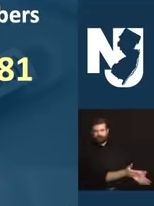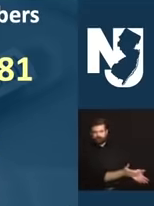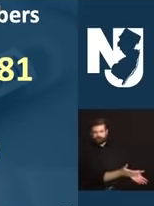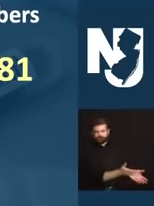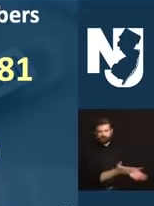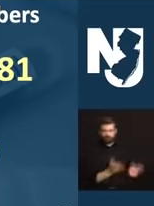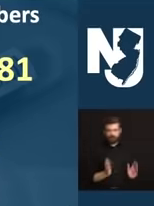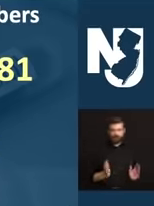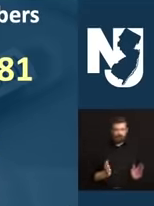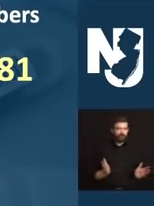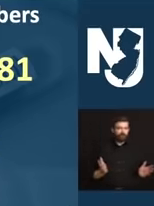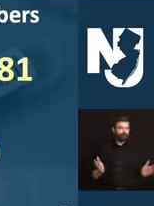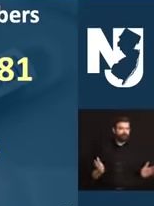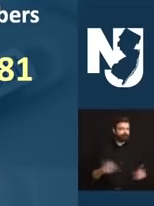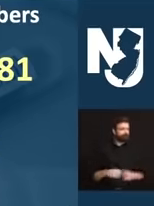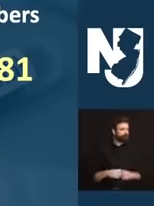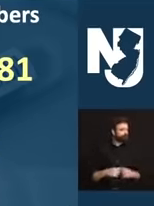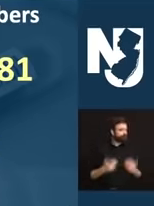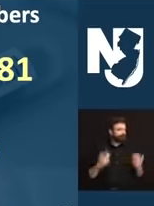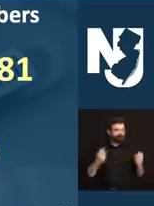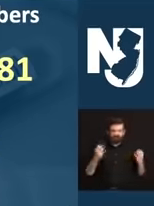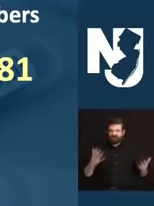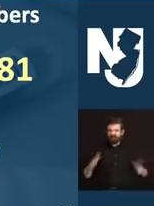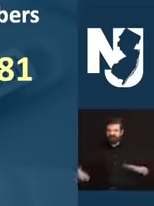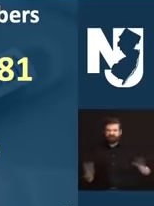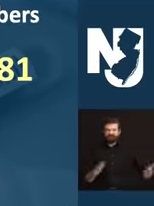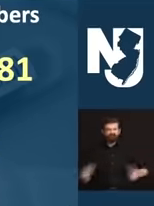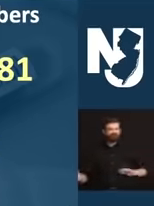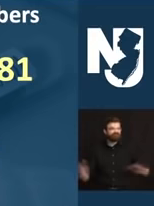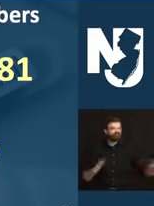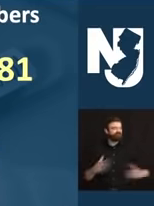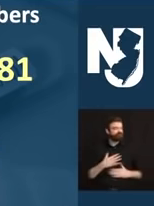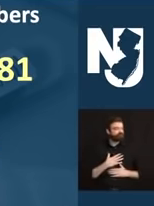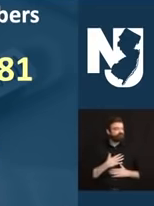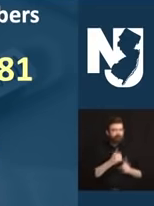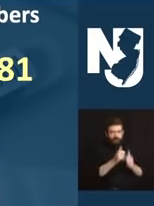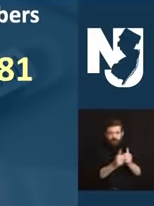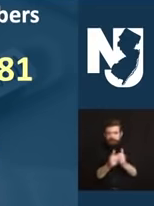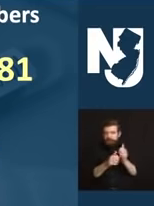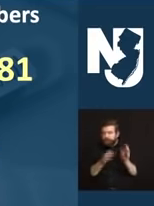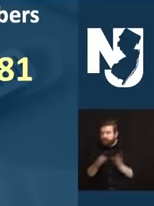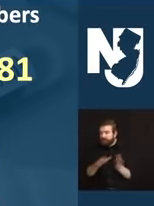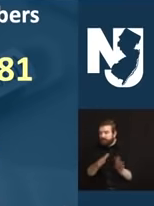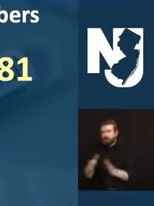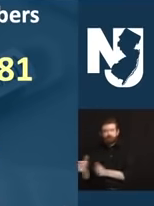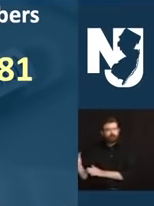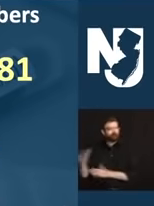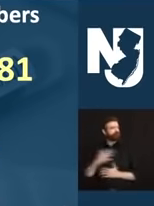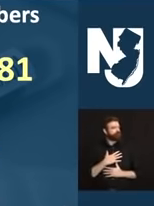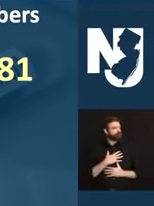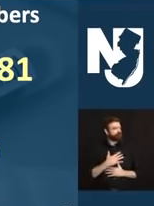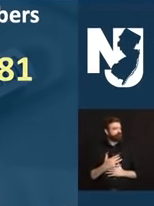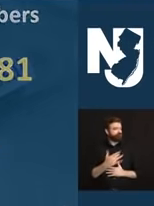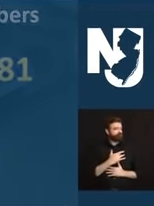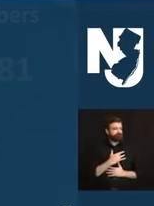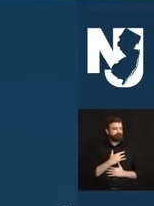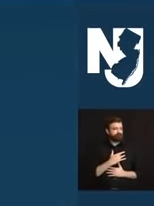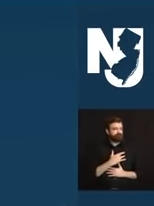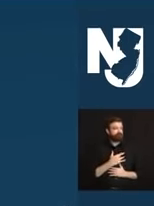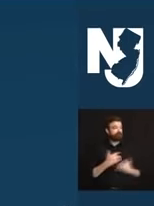been lost. Bless them and bless each and every one of them. Let's remember a few more of those we've